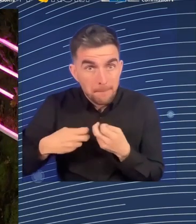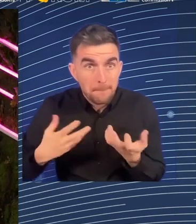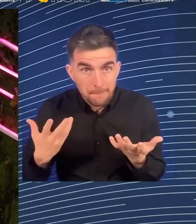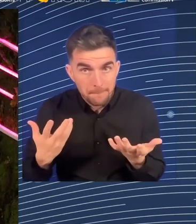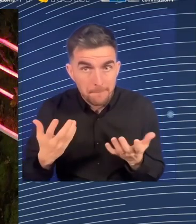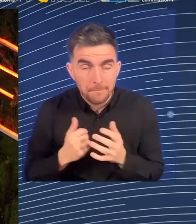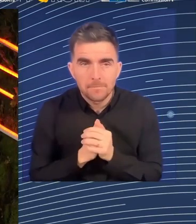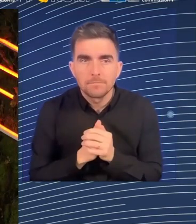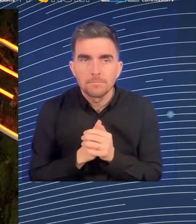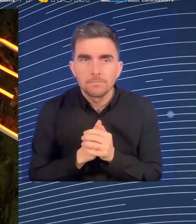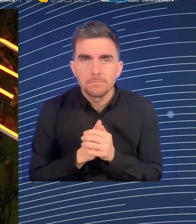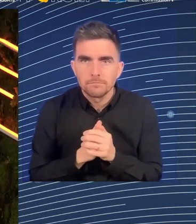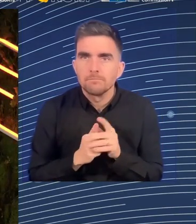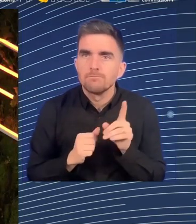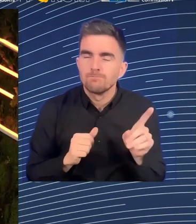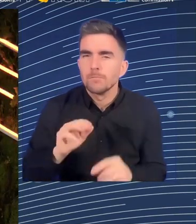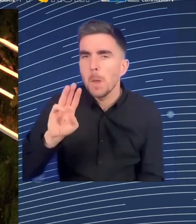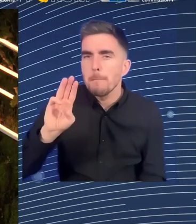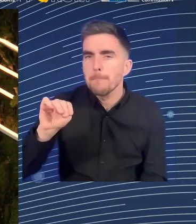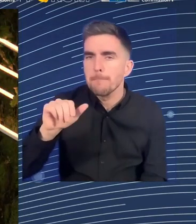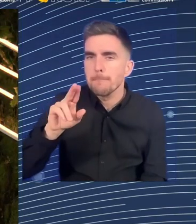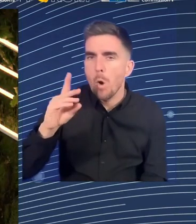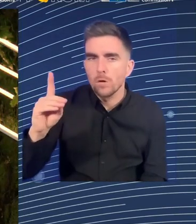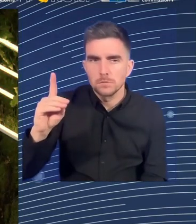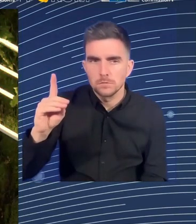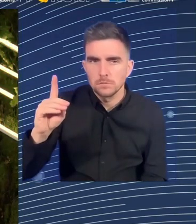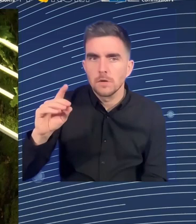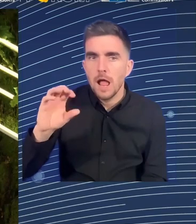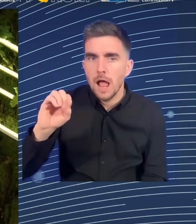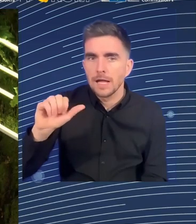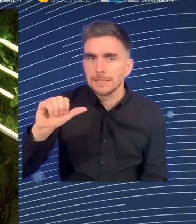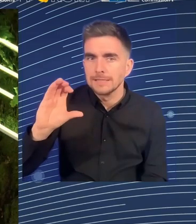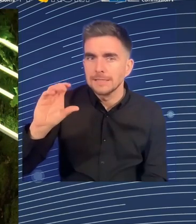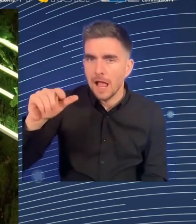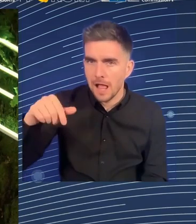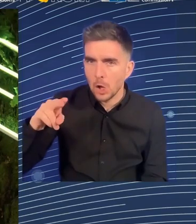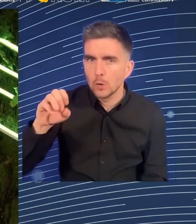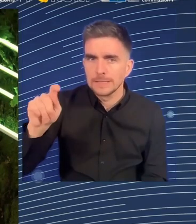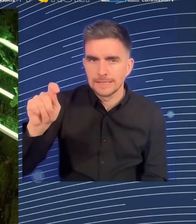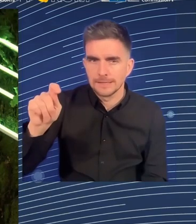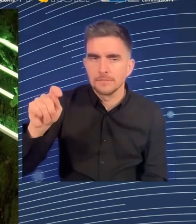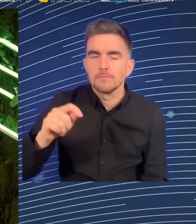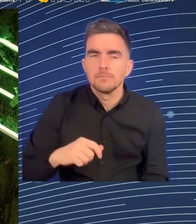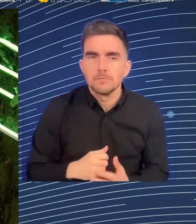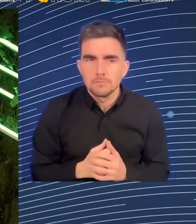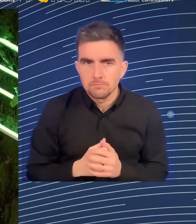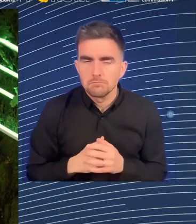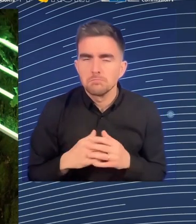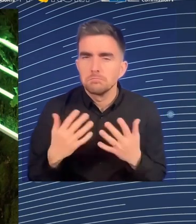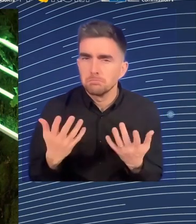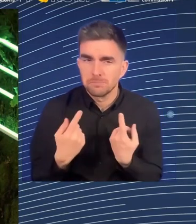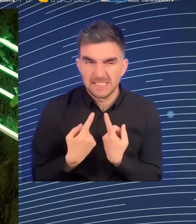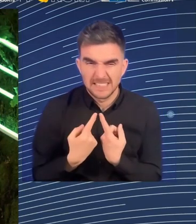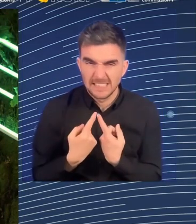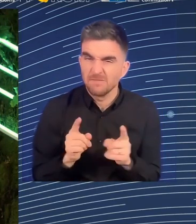how, more generally, how can firms improve their recruitment practices to target